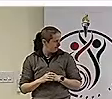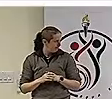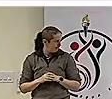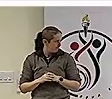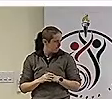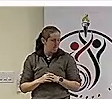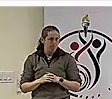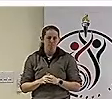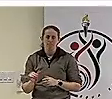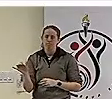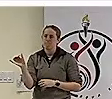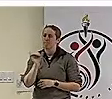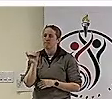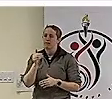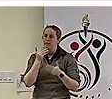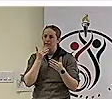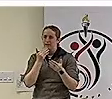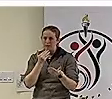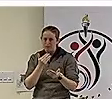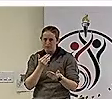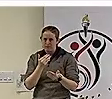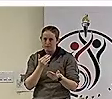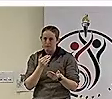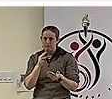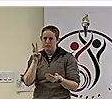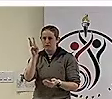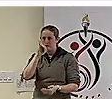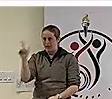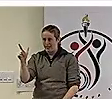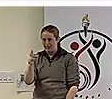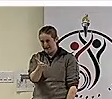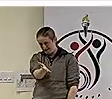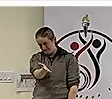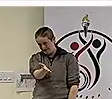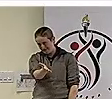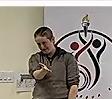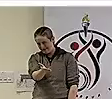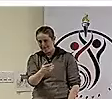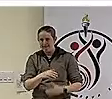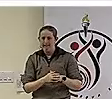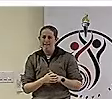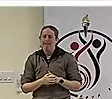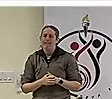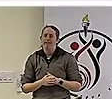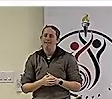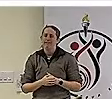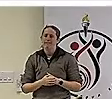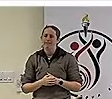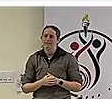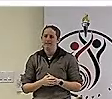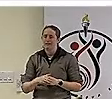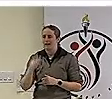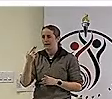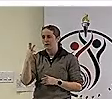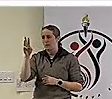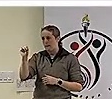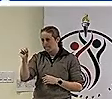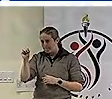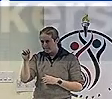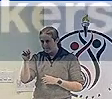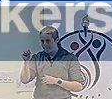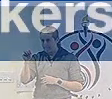I would also say thank you to Will Brewer, our town crier, Halifax Regional